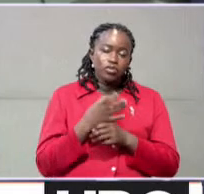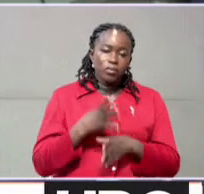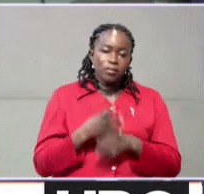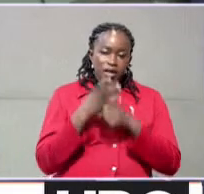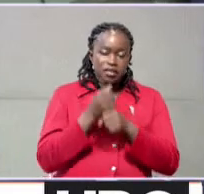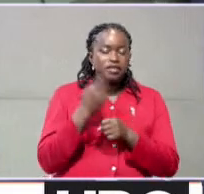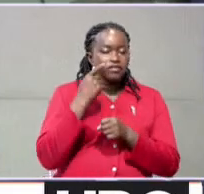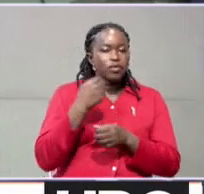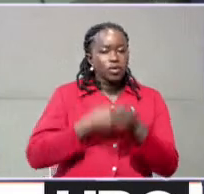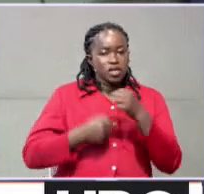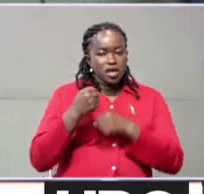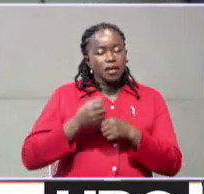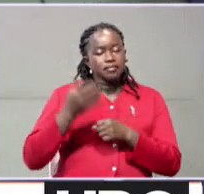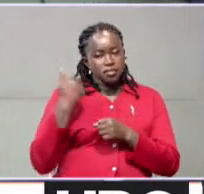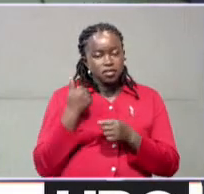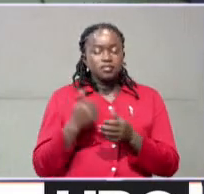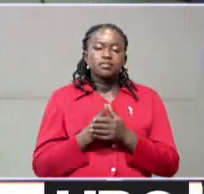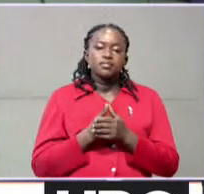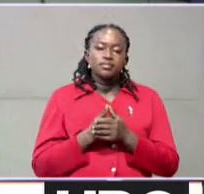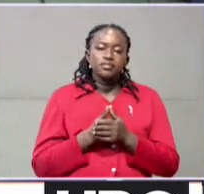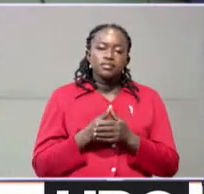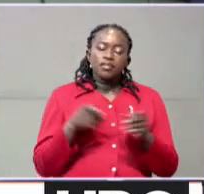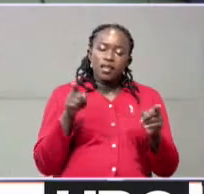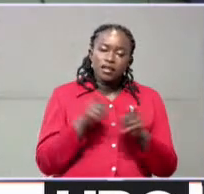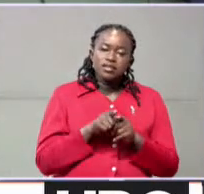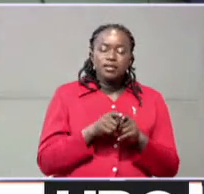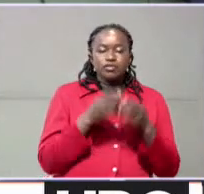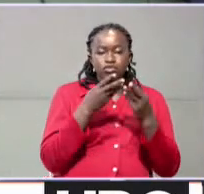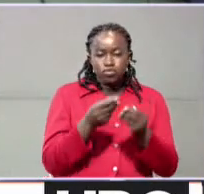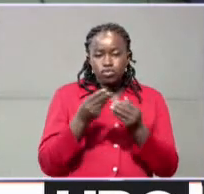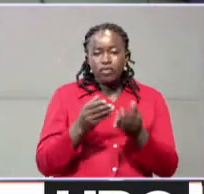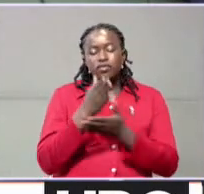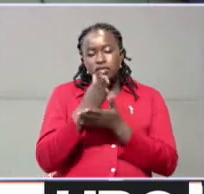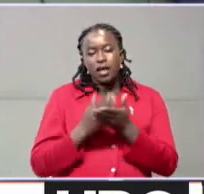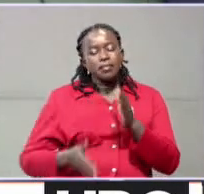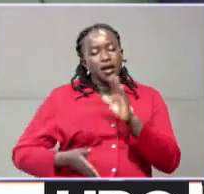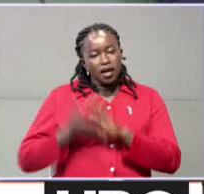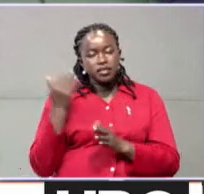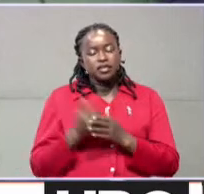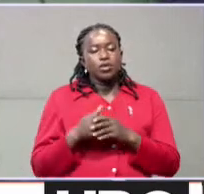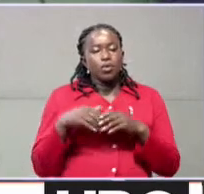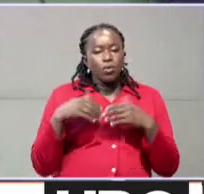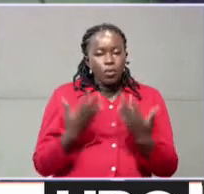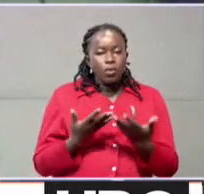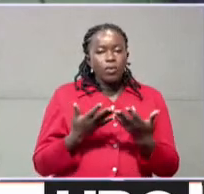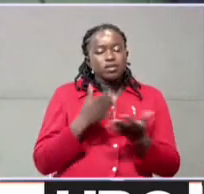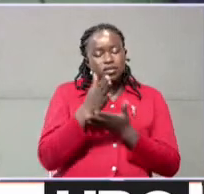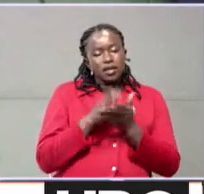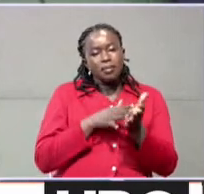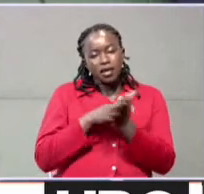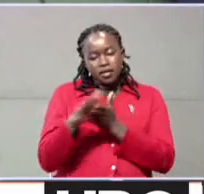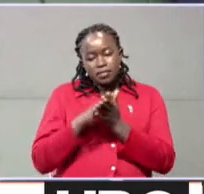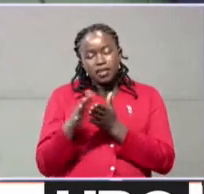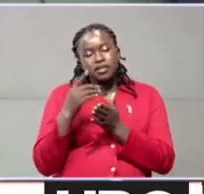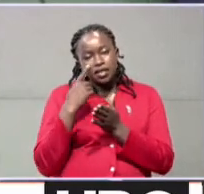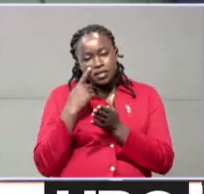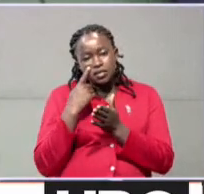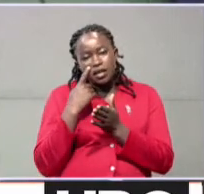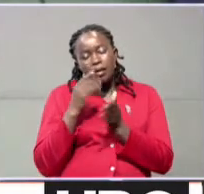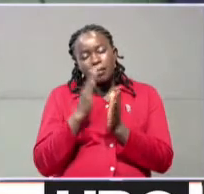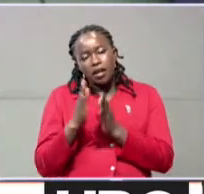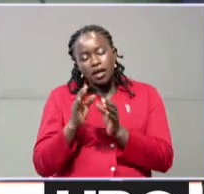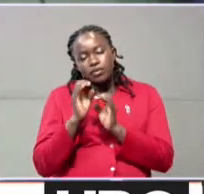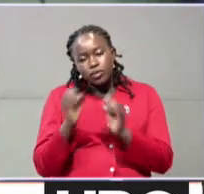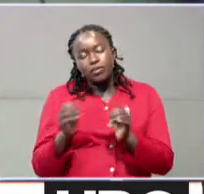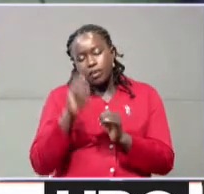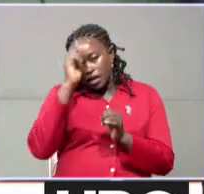previous year to meet some of the agent or unforeseen expenditure of the government including